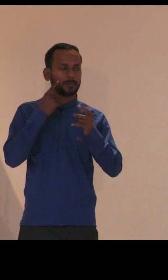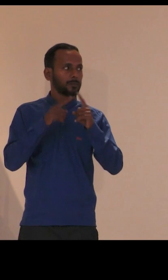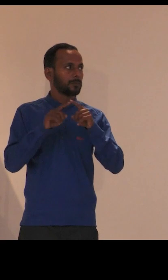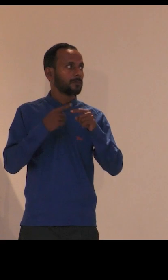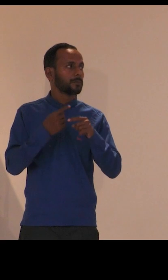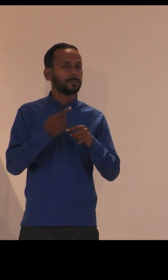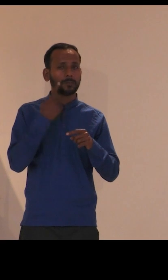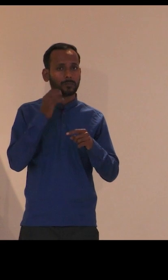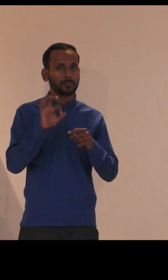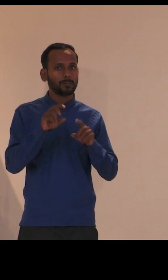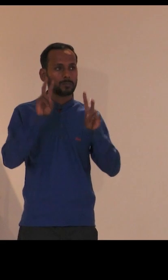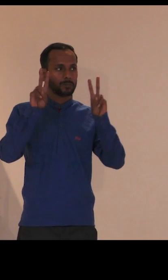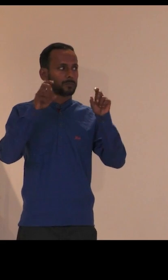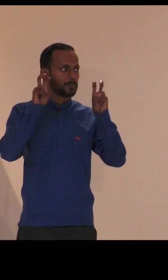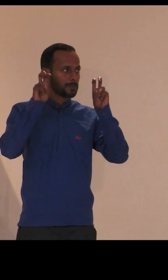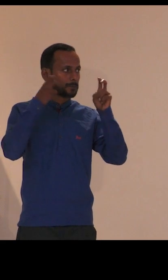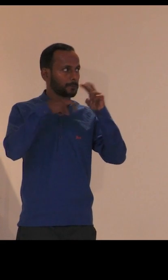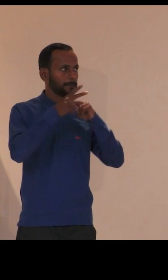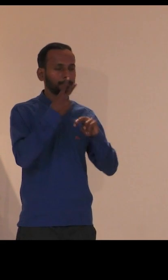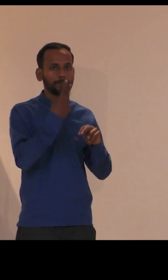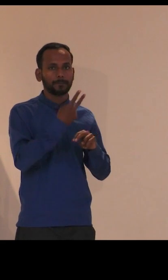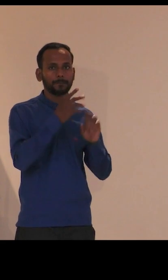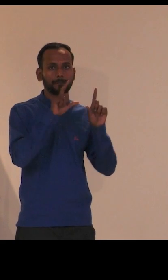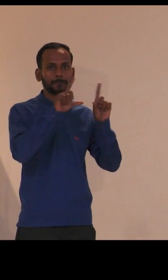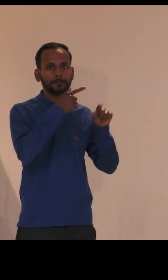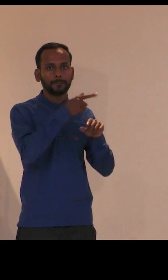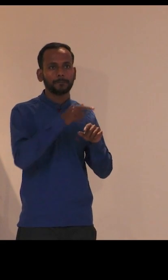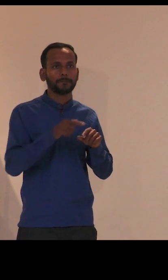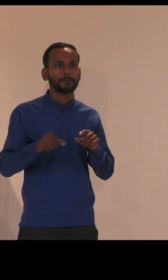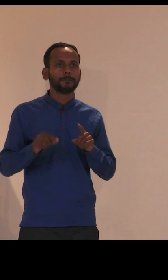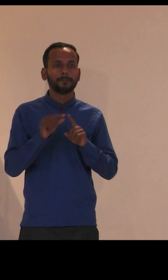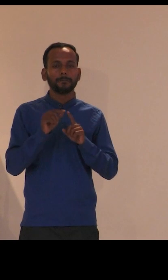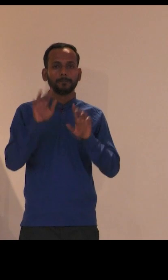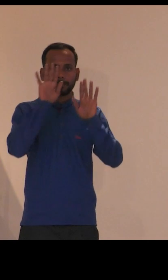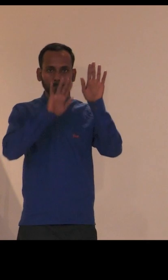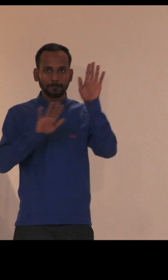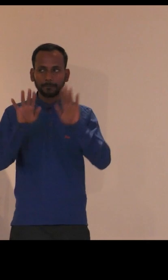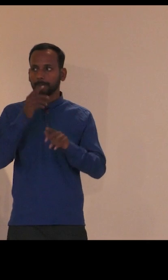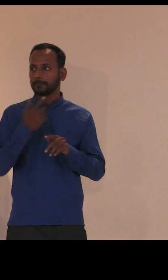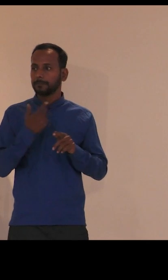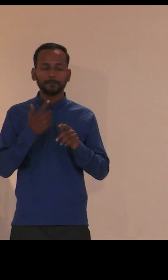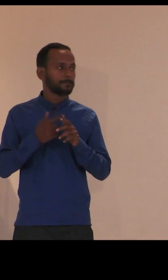This is a painting by Labani Jangi. One of her paintings is also on the